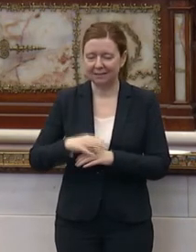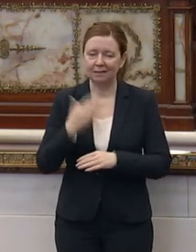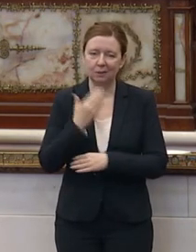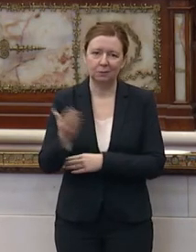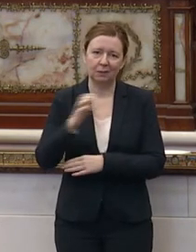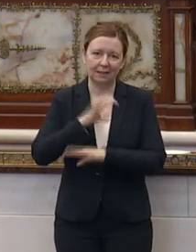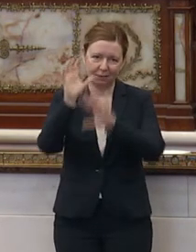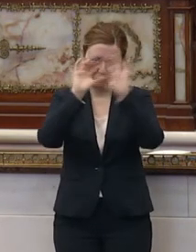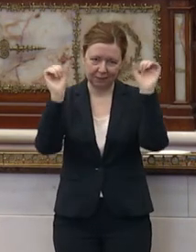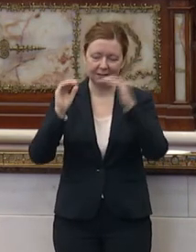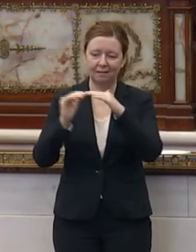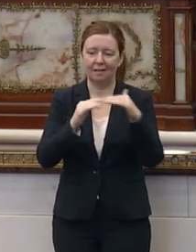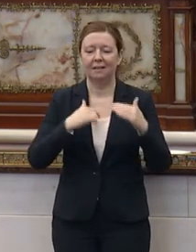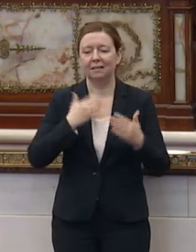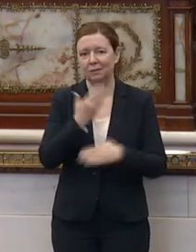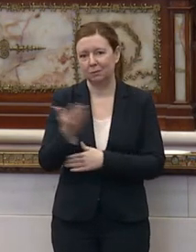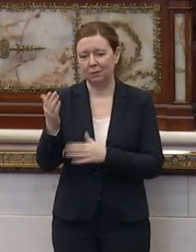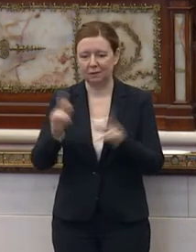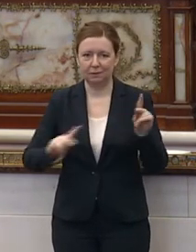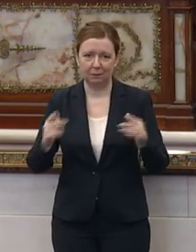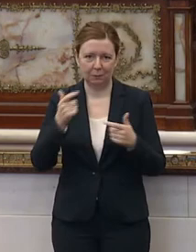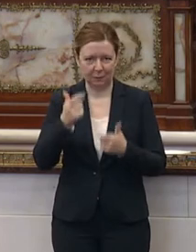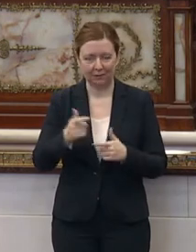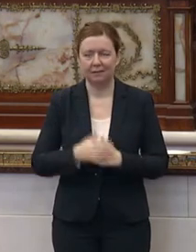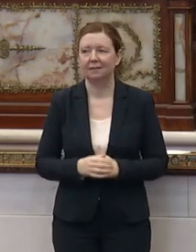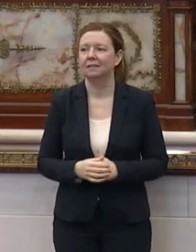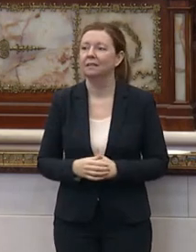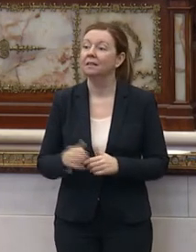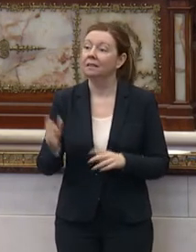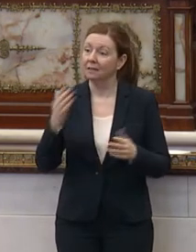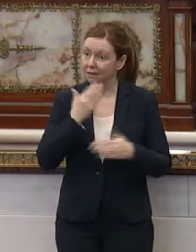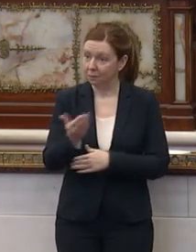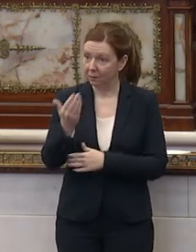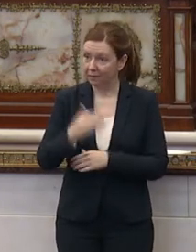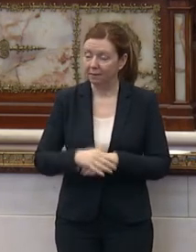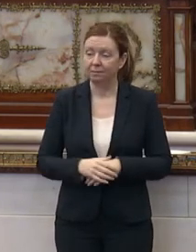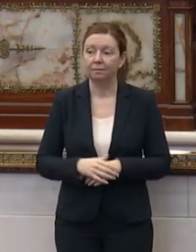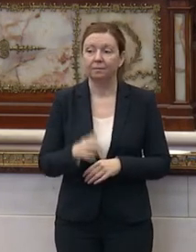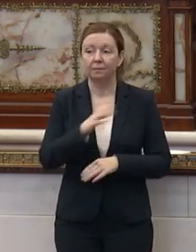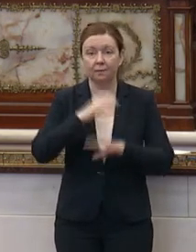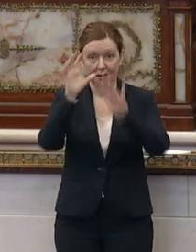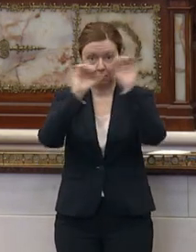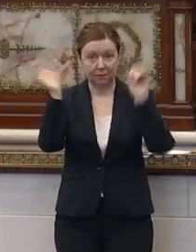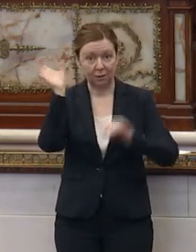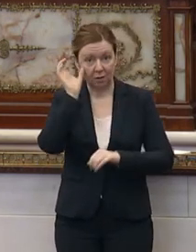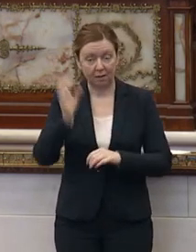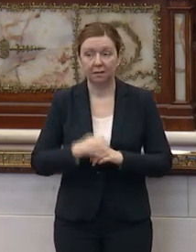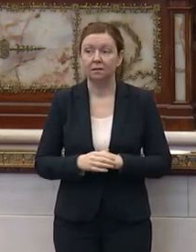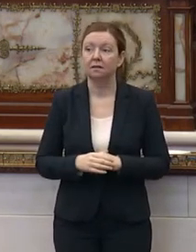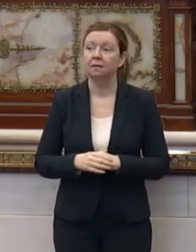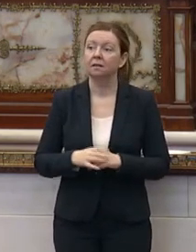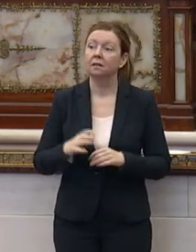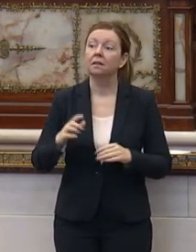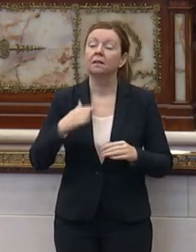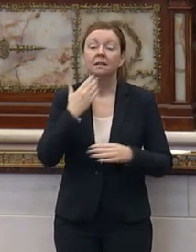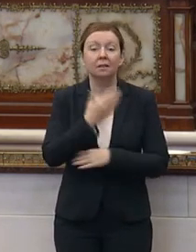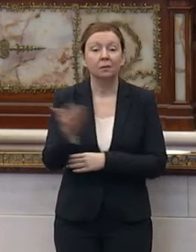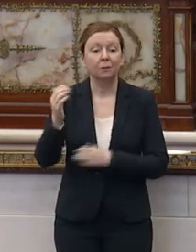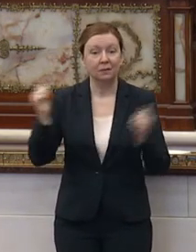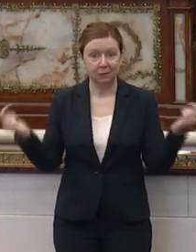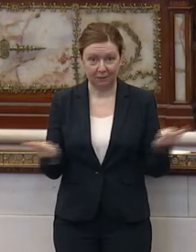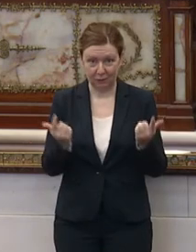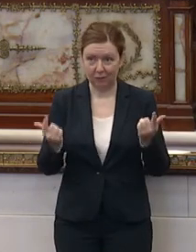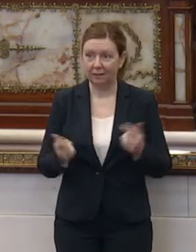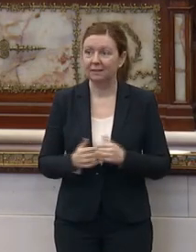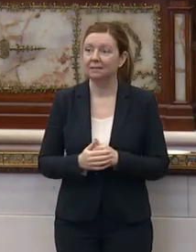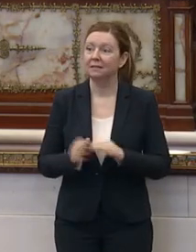Good morning, Council President. Good morning, colleagues. Good morning to the listening public. Good morning. Council President Clark. And good morning to